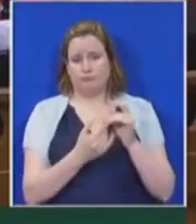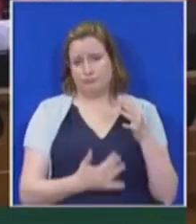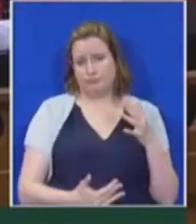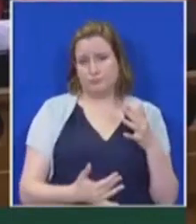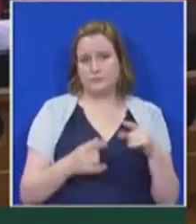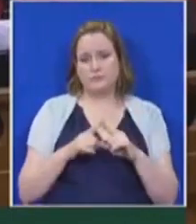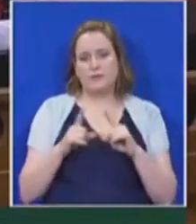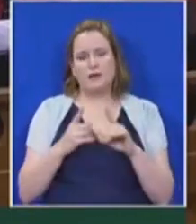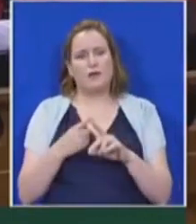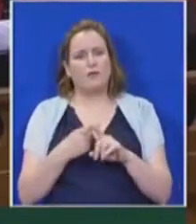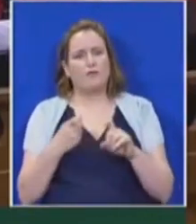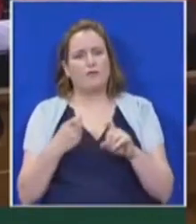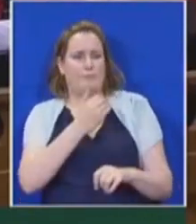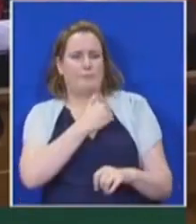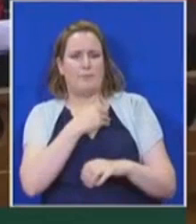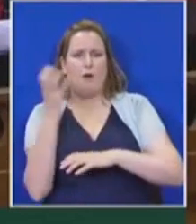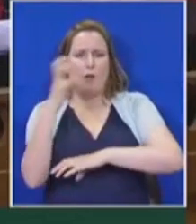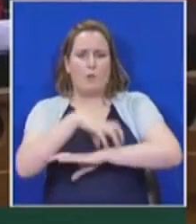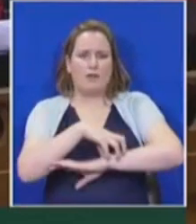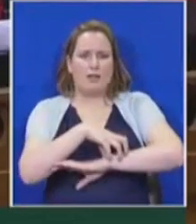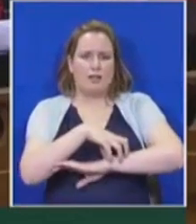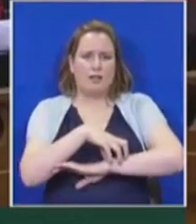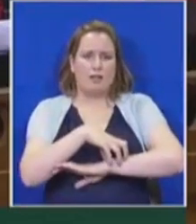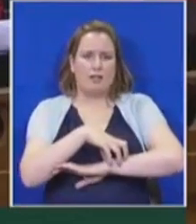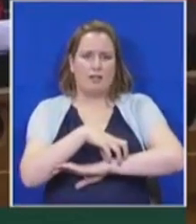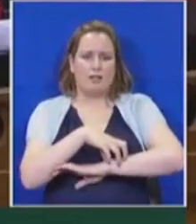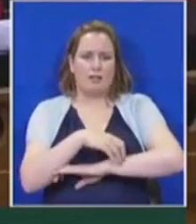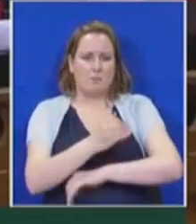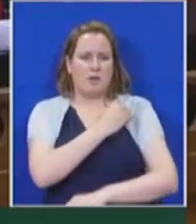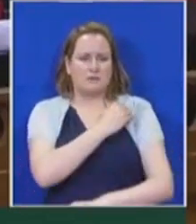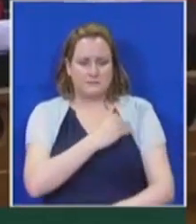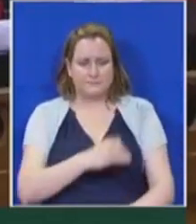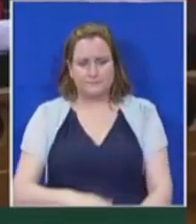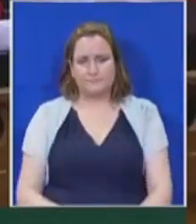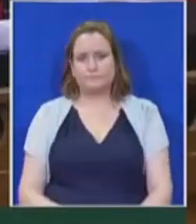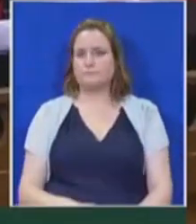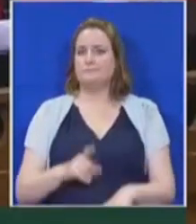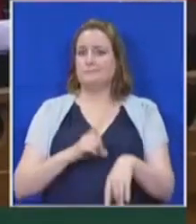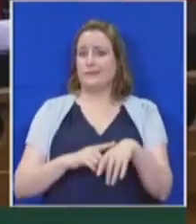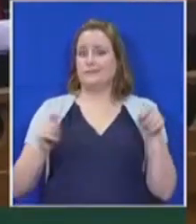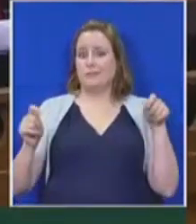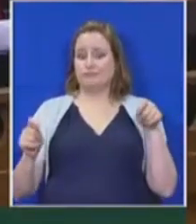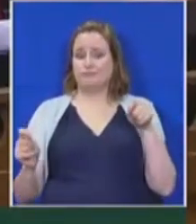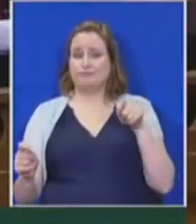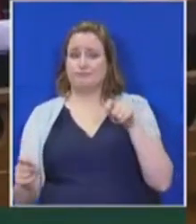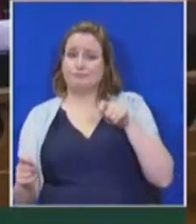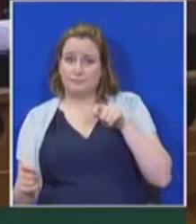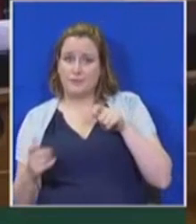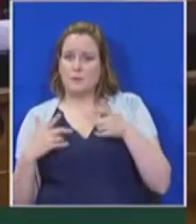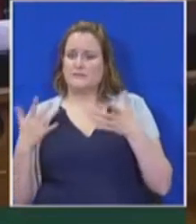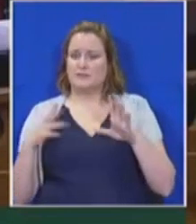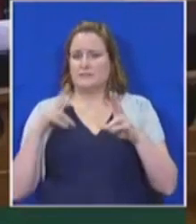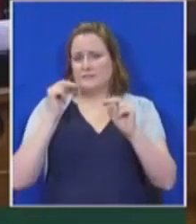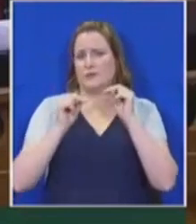colonial calm apartheid past, that in the process of transition there was an agreement in the negotiation process